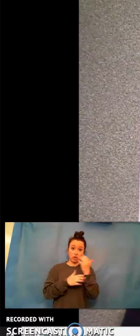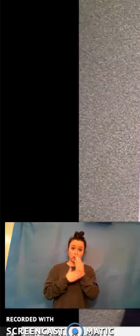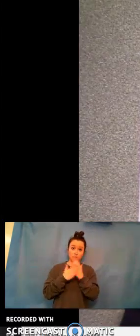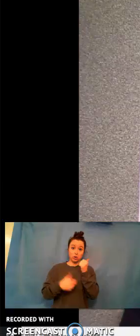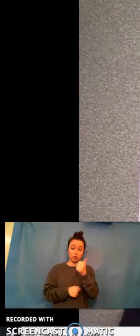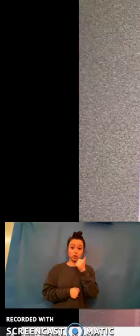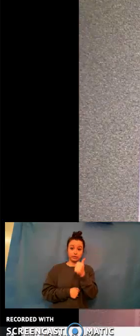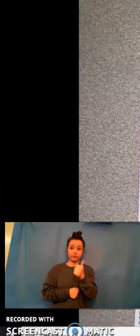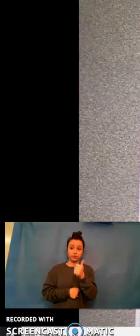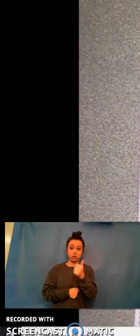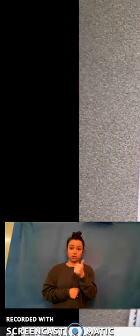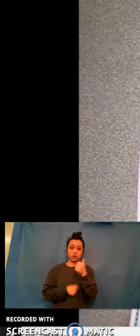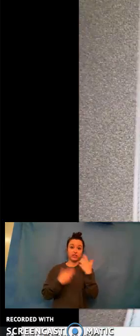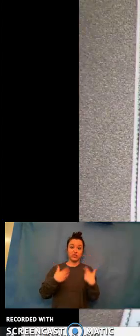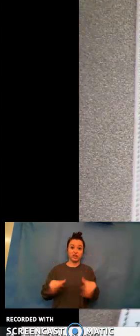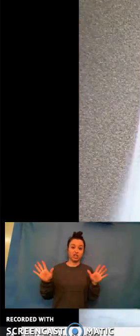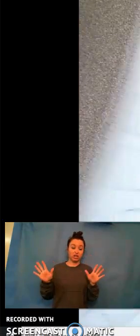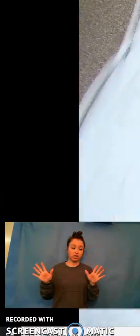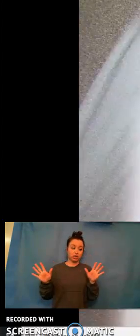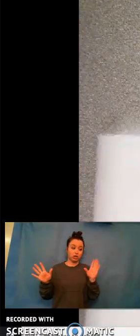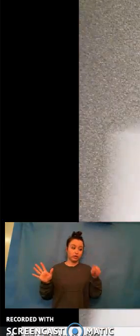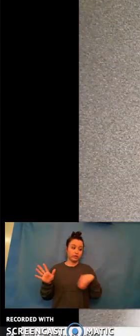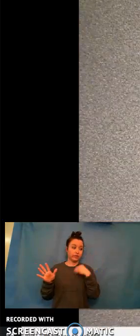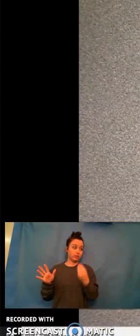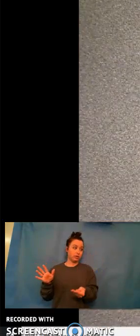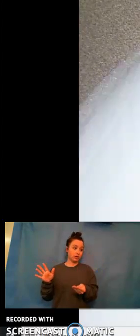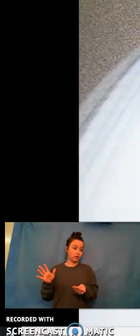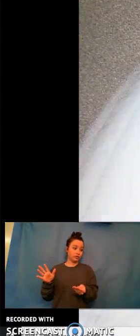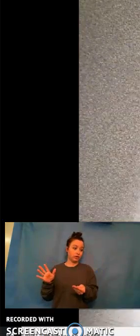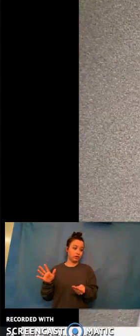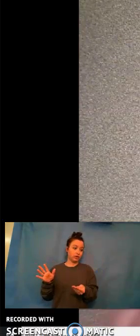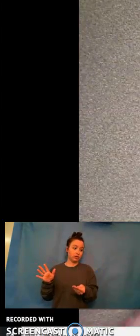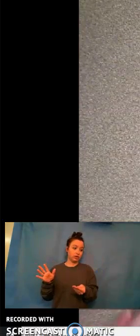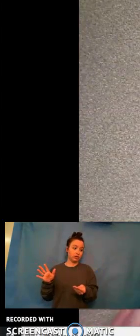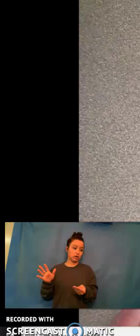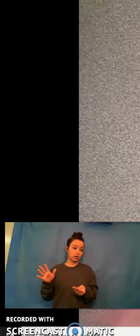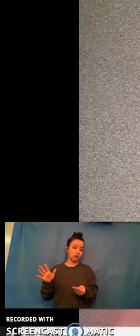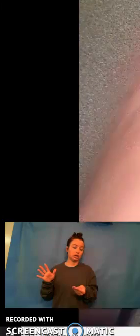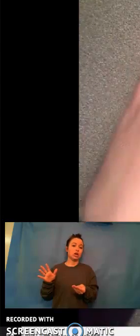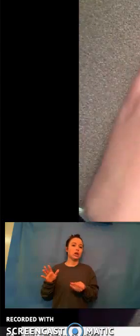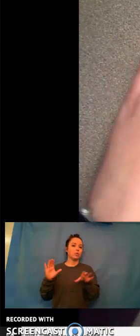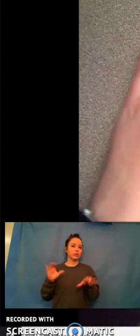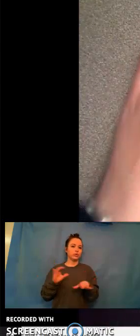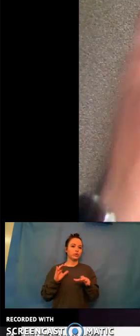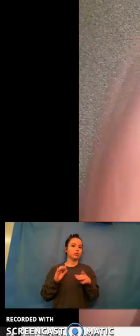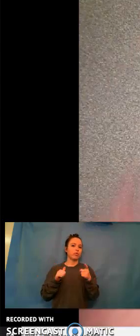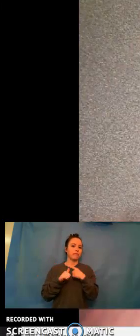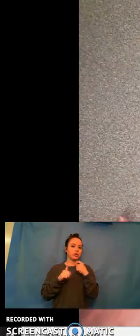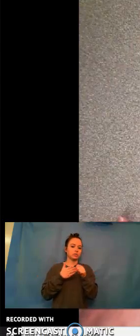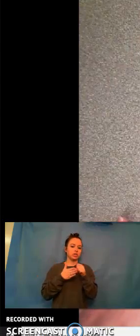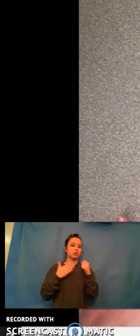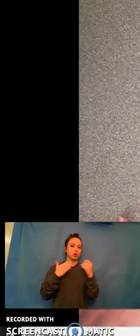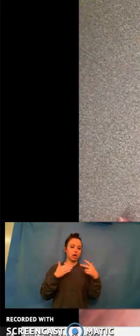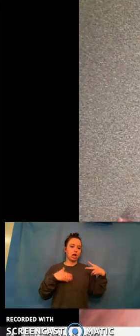yourself. And when you're done, you're going to flip it back over. And this side, you're going to cut out the